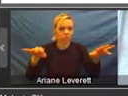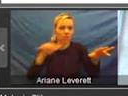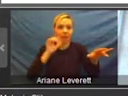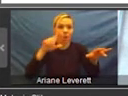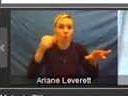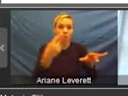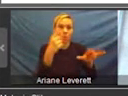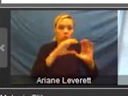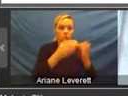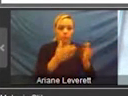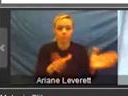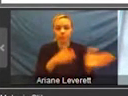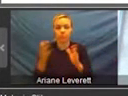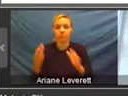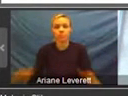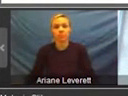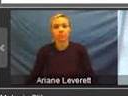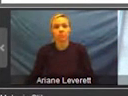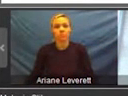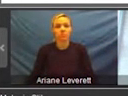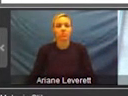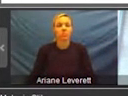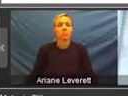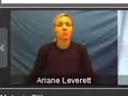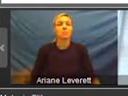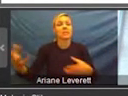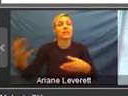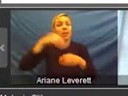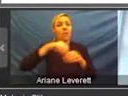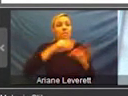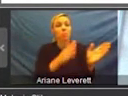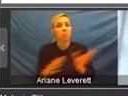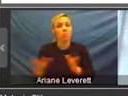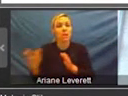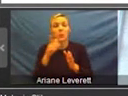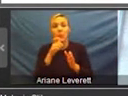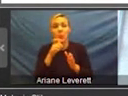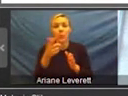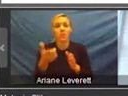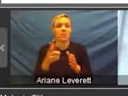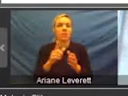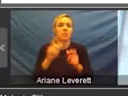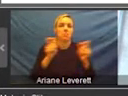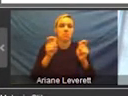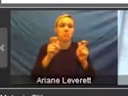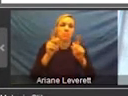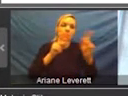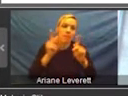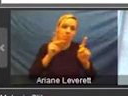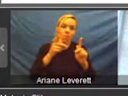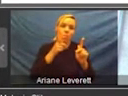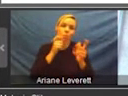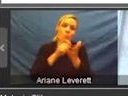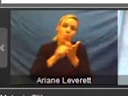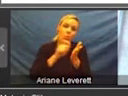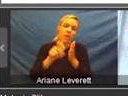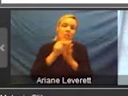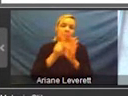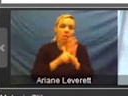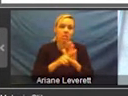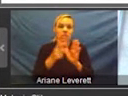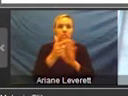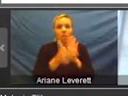policymakers need to be involved as much as if the target group is a school, the students, the teachers, the